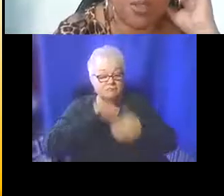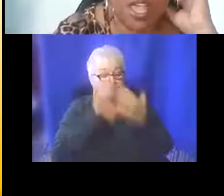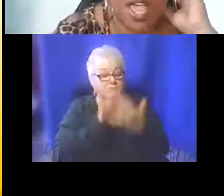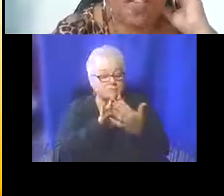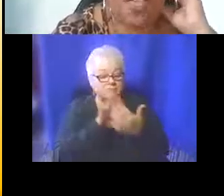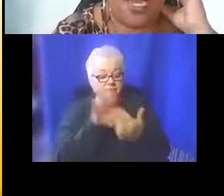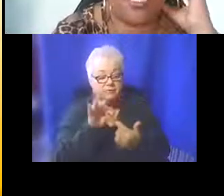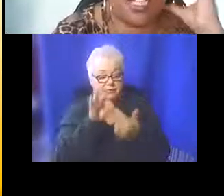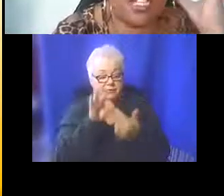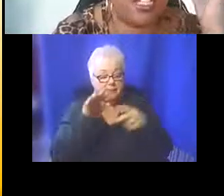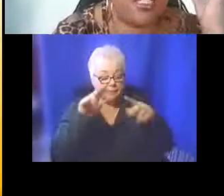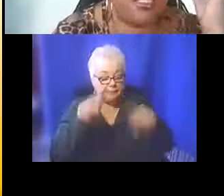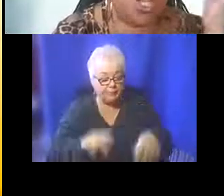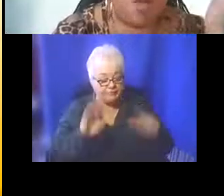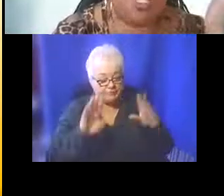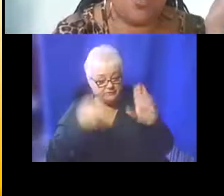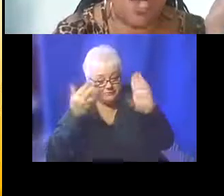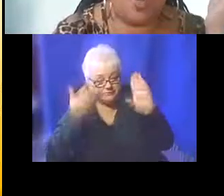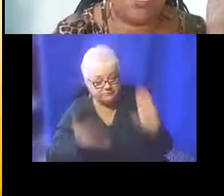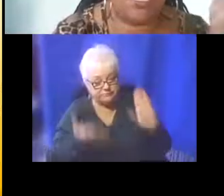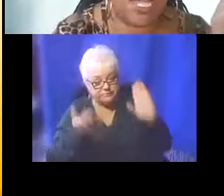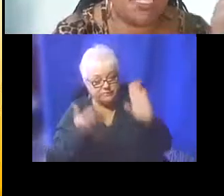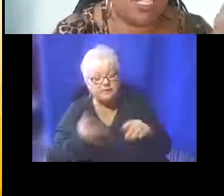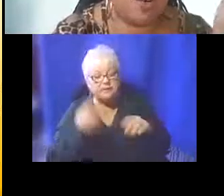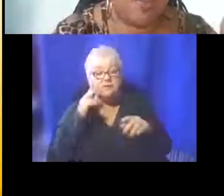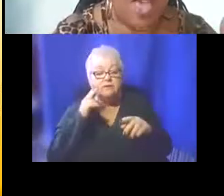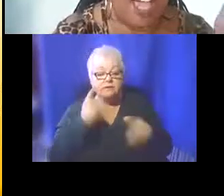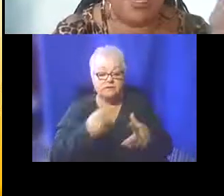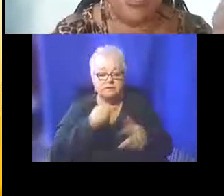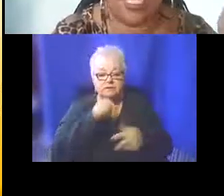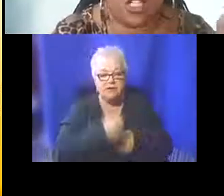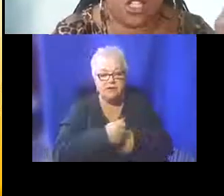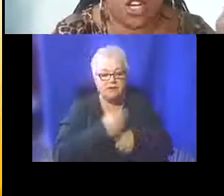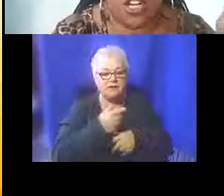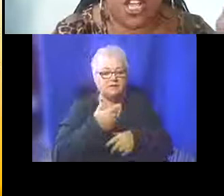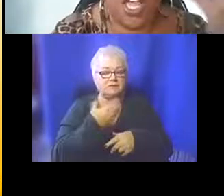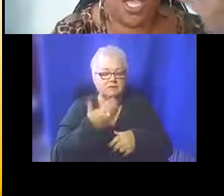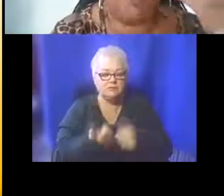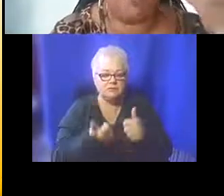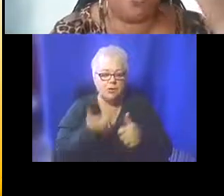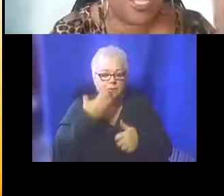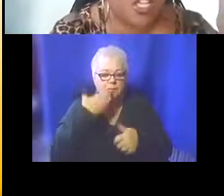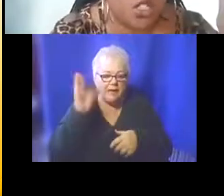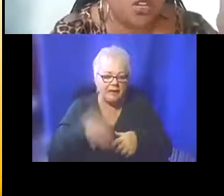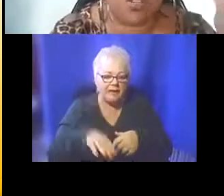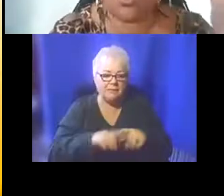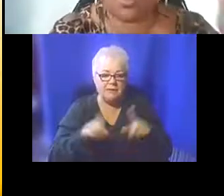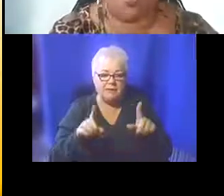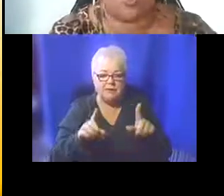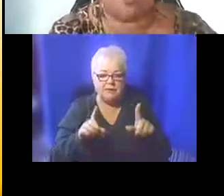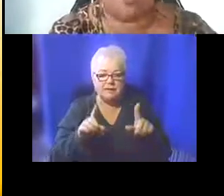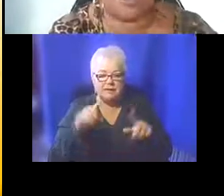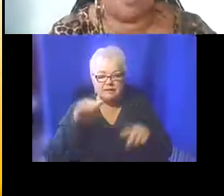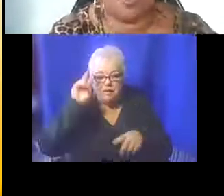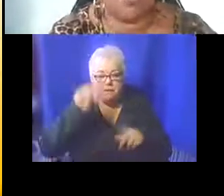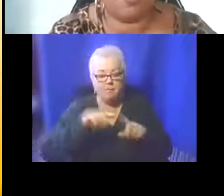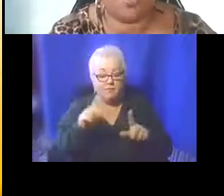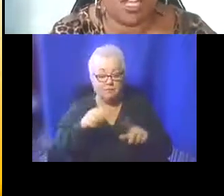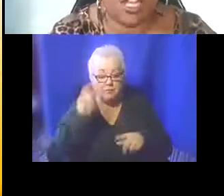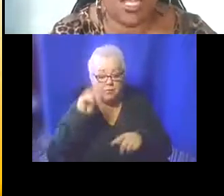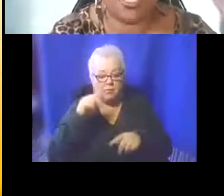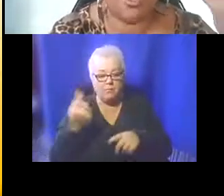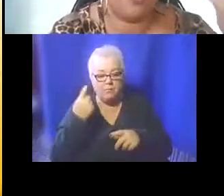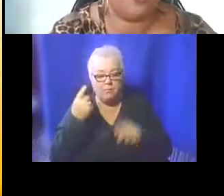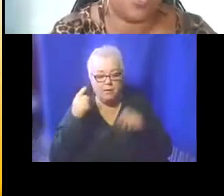person. And then it sees the trauma survivor as not sick or bad, but it's injured. And if you're injured, there's always a possibility